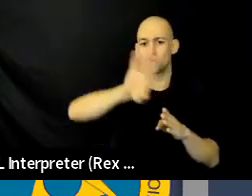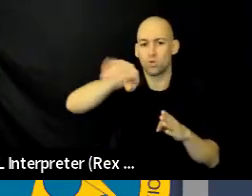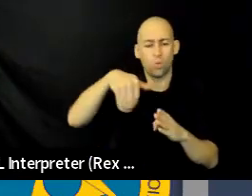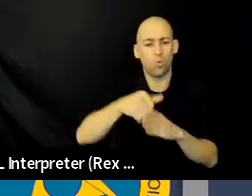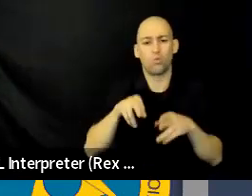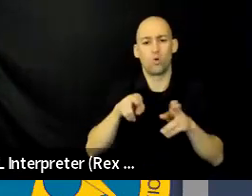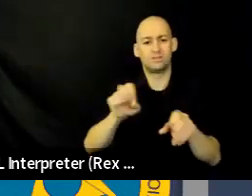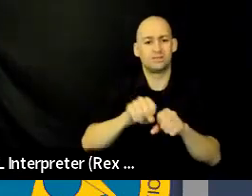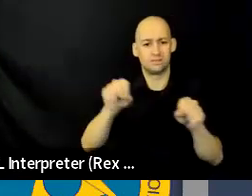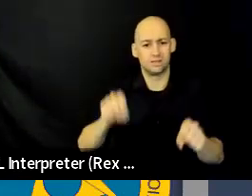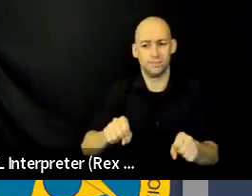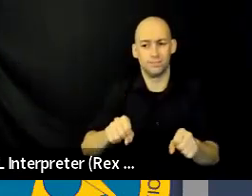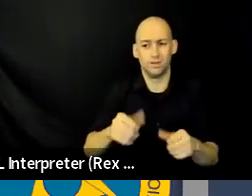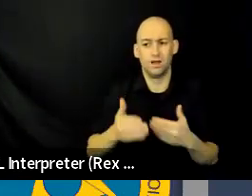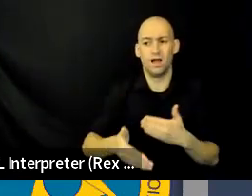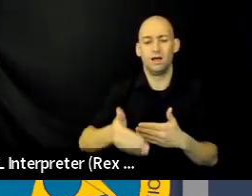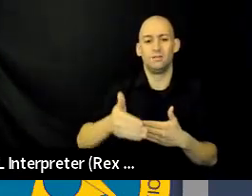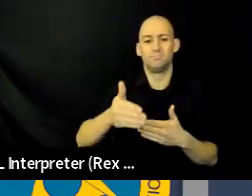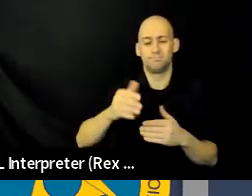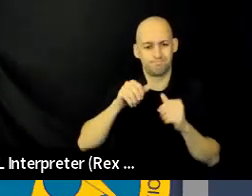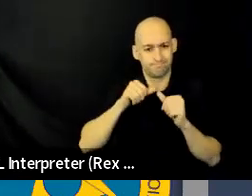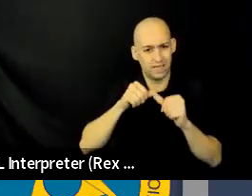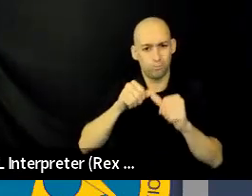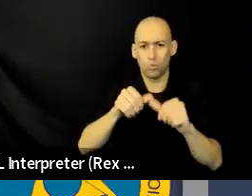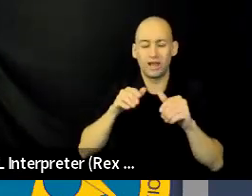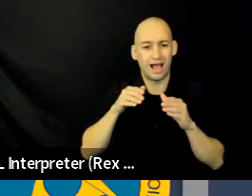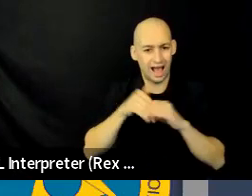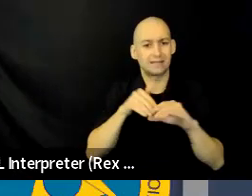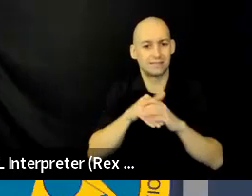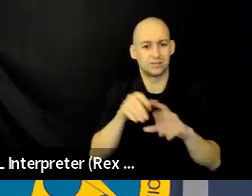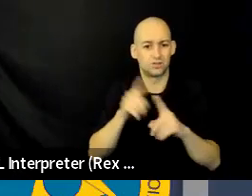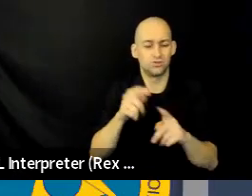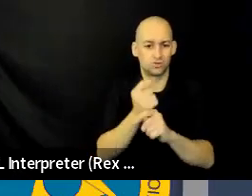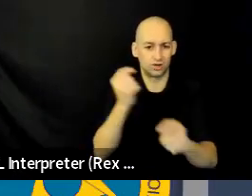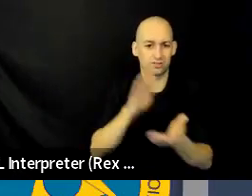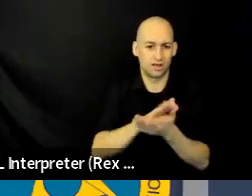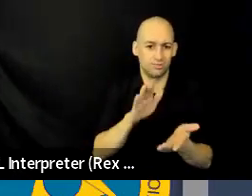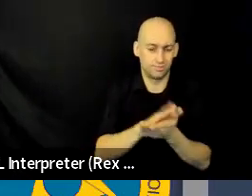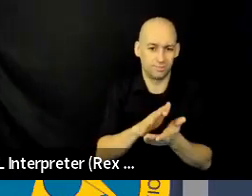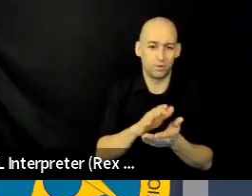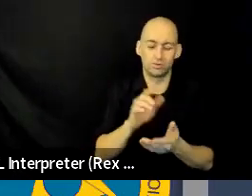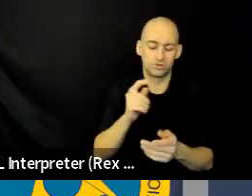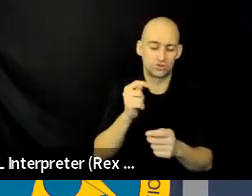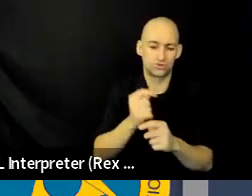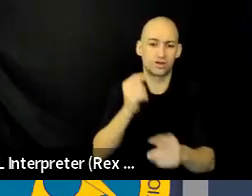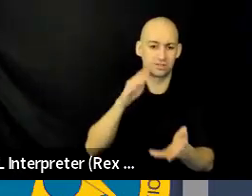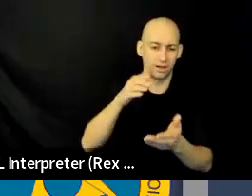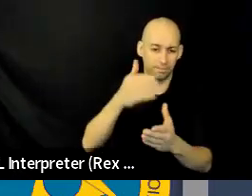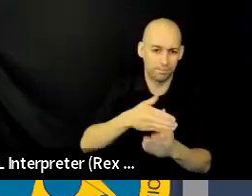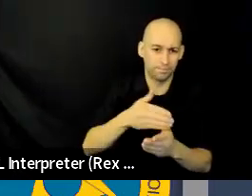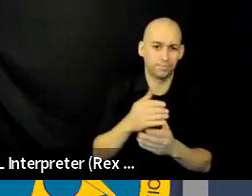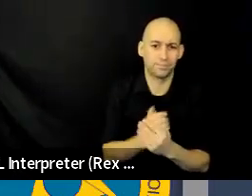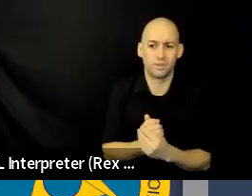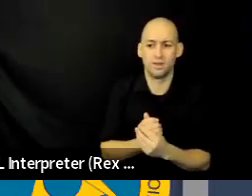system before, while maintaining access to the truck stop. And so that access will continue all the way